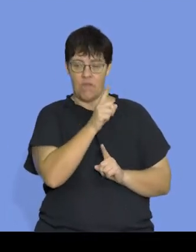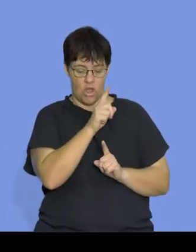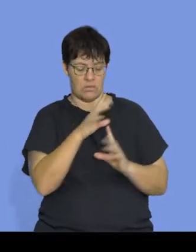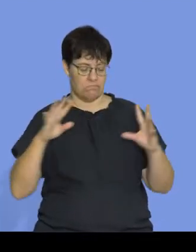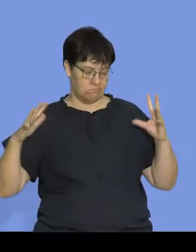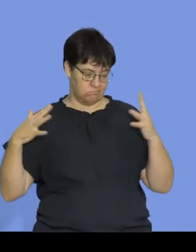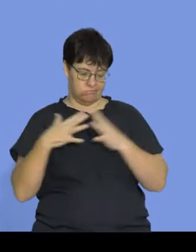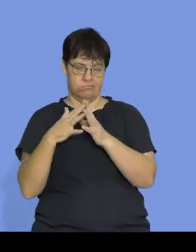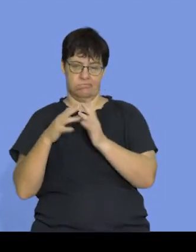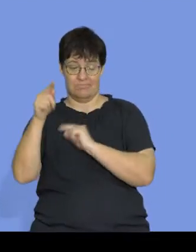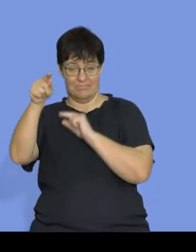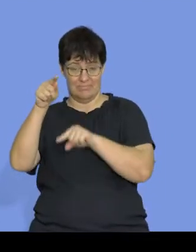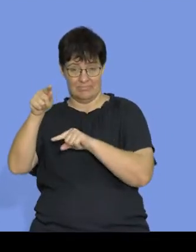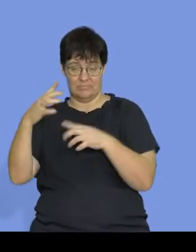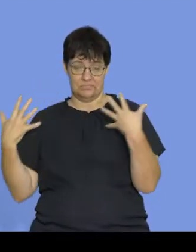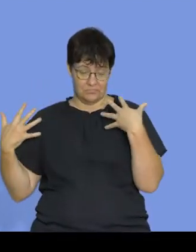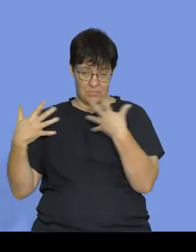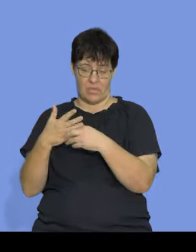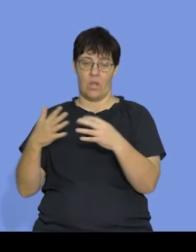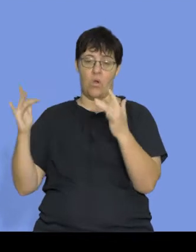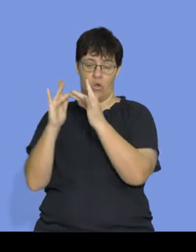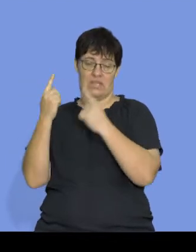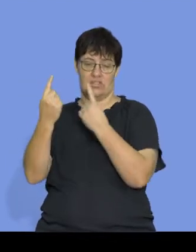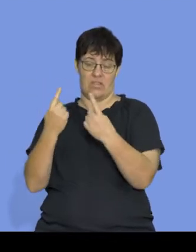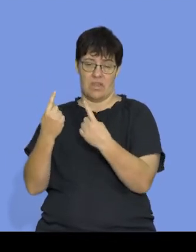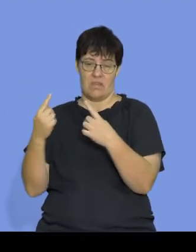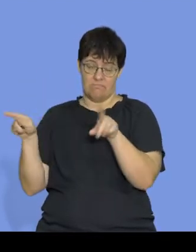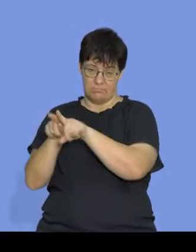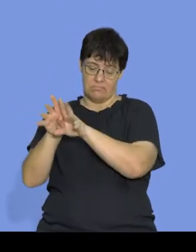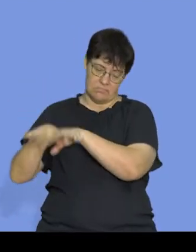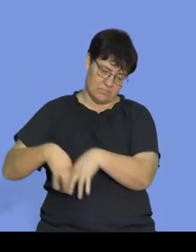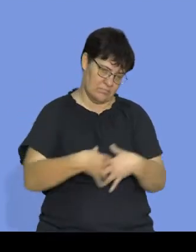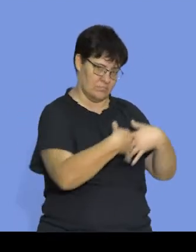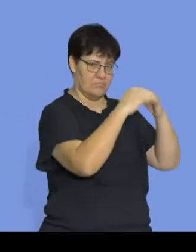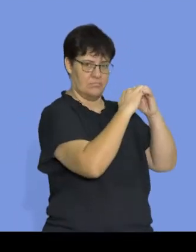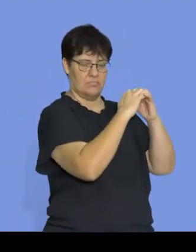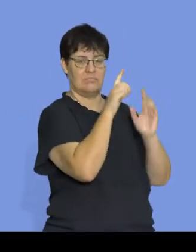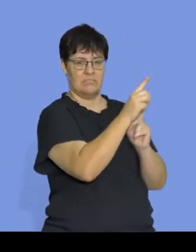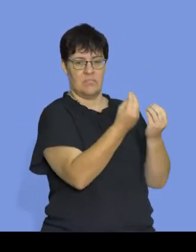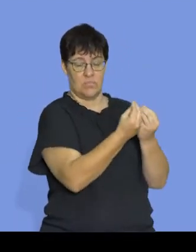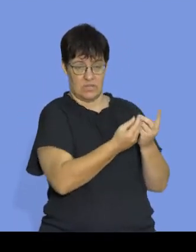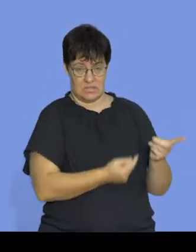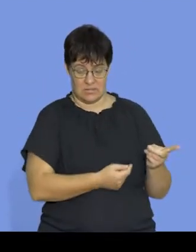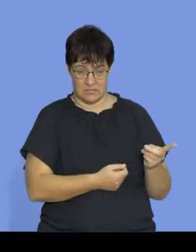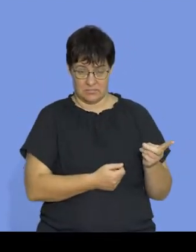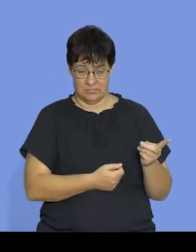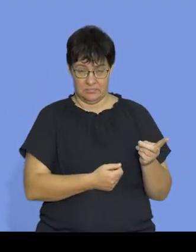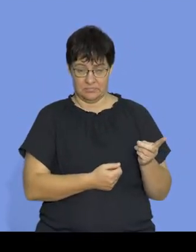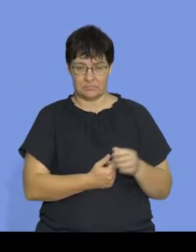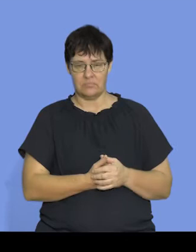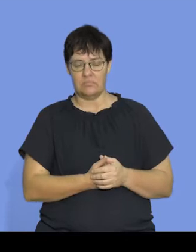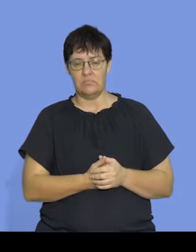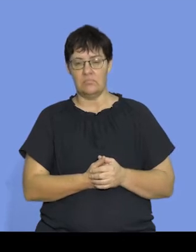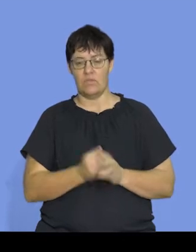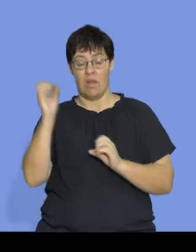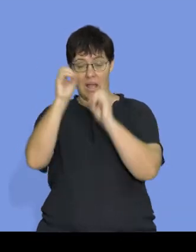each other, or they must come into contact with each other so that we can form the products. Okay, so the atoms or